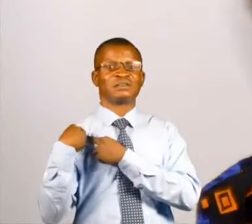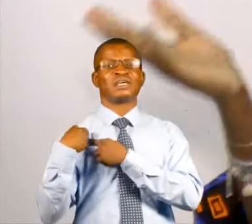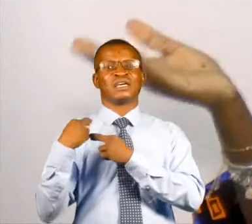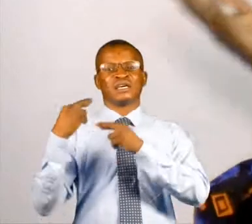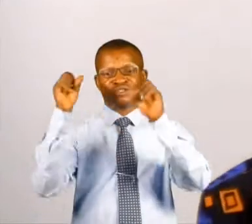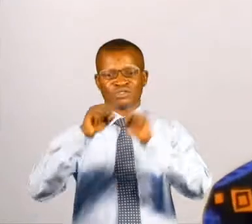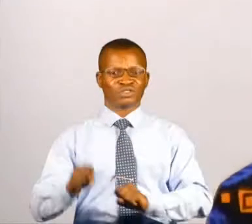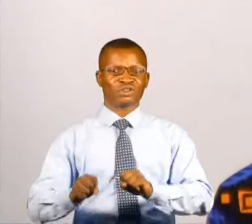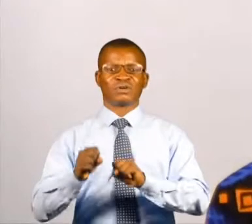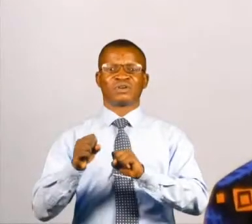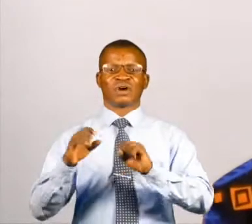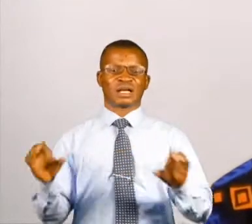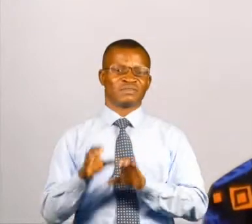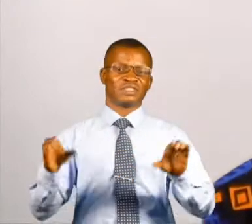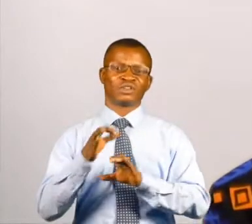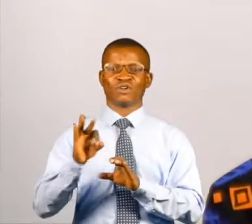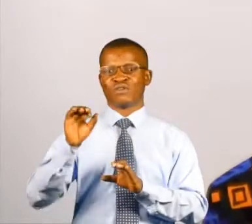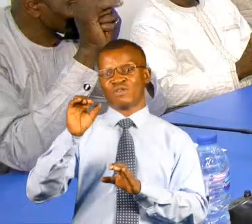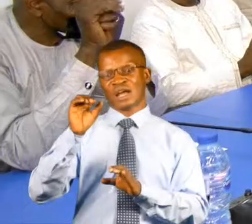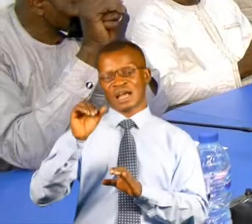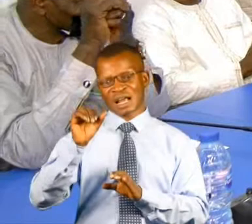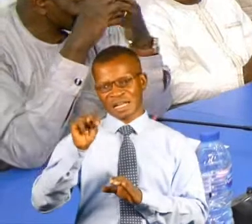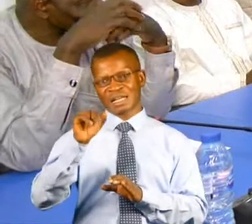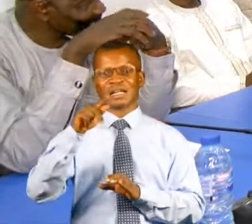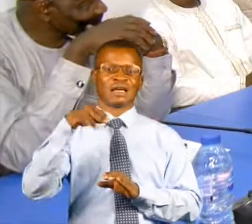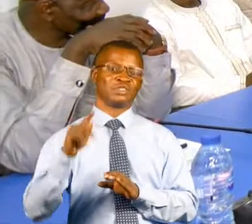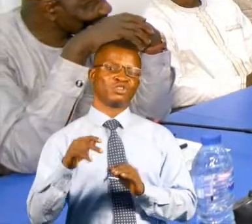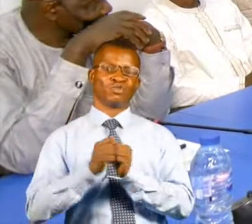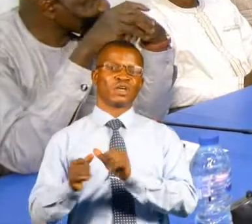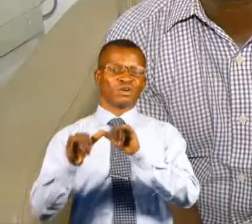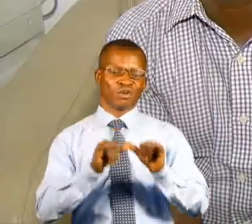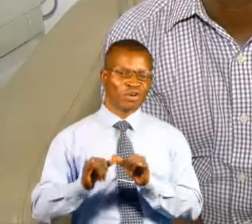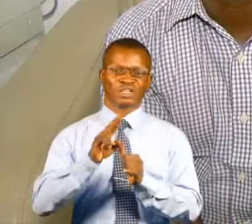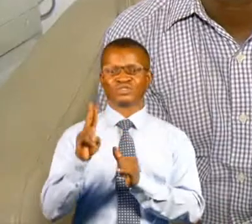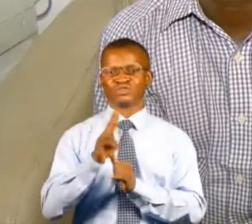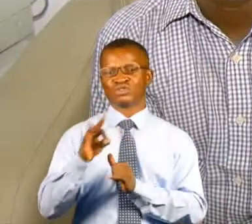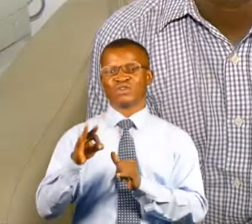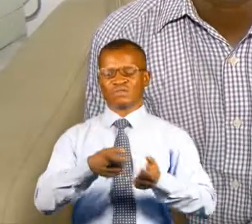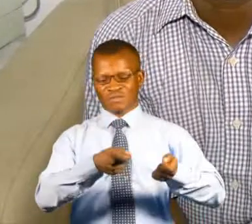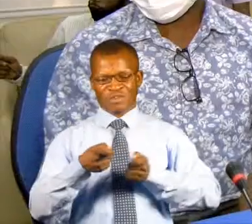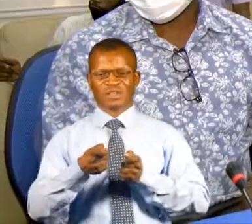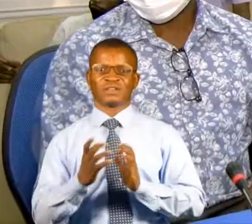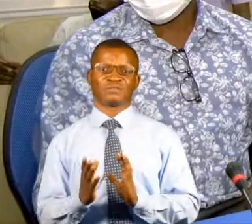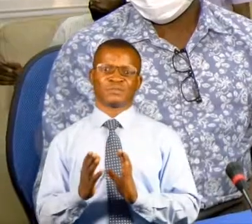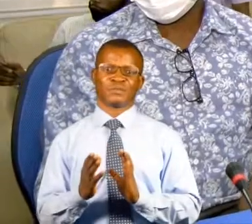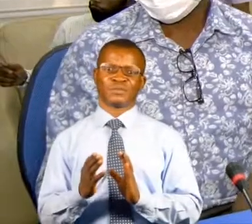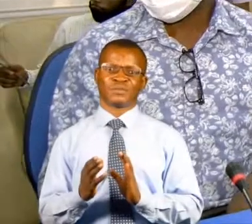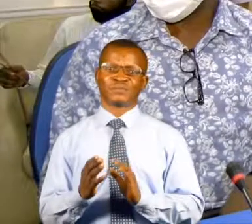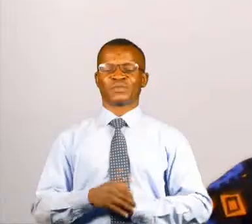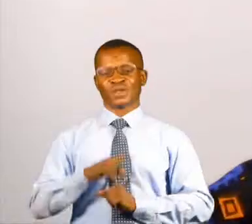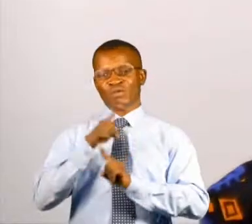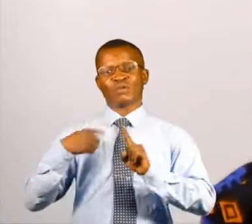mandate, structure, operations of the agency and current trends in human trafficking, highlighting the peculiar trend in Kaduna